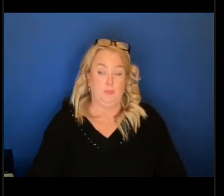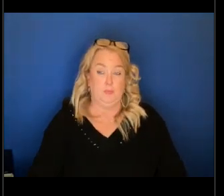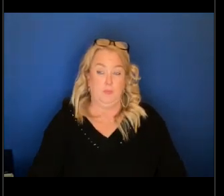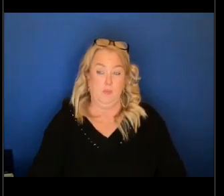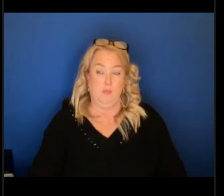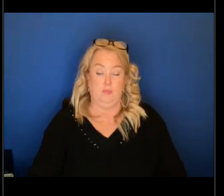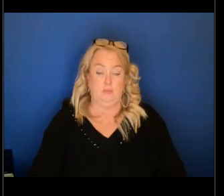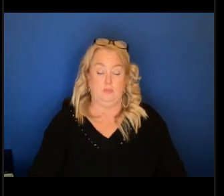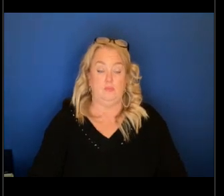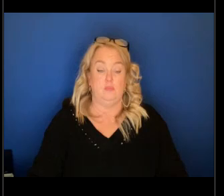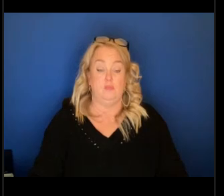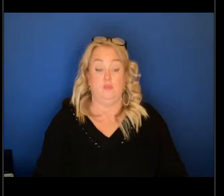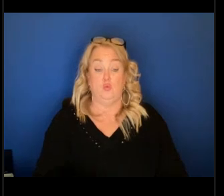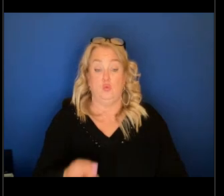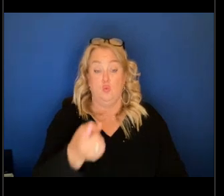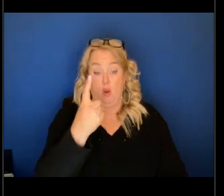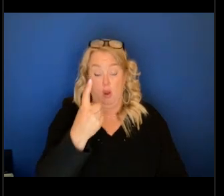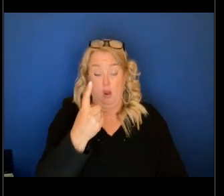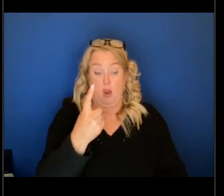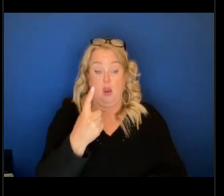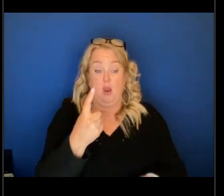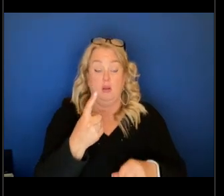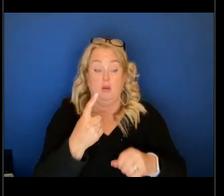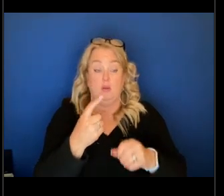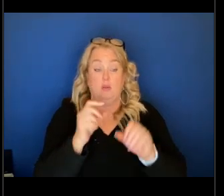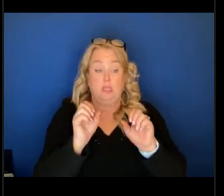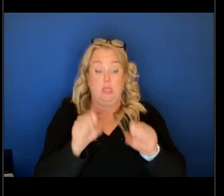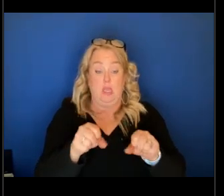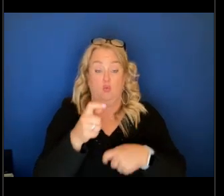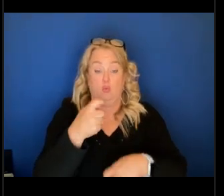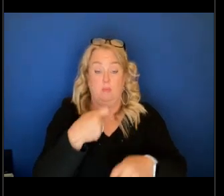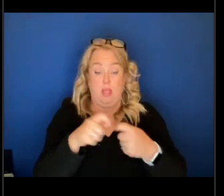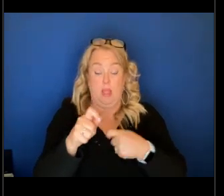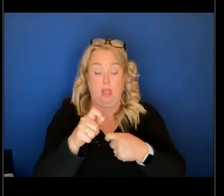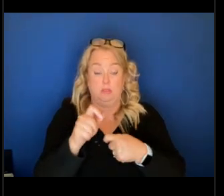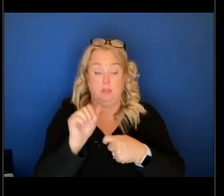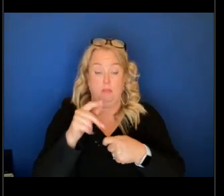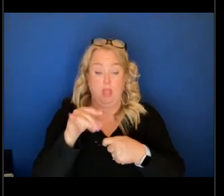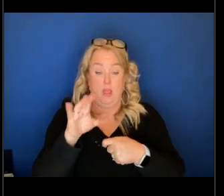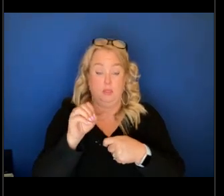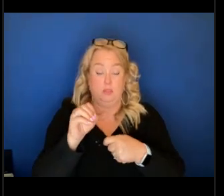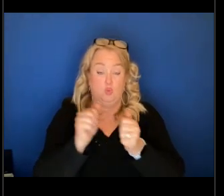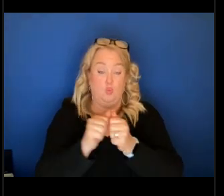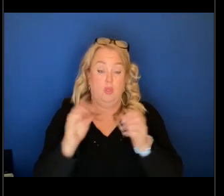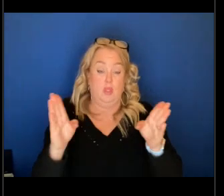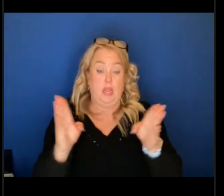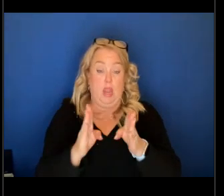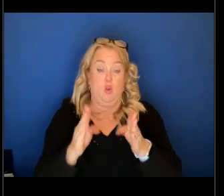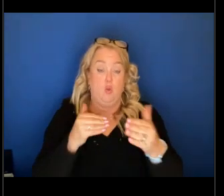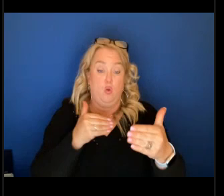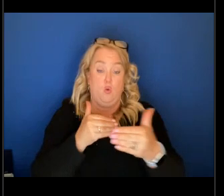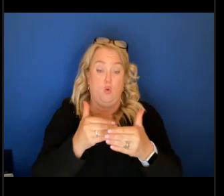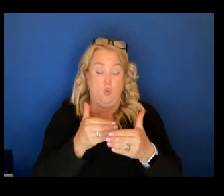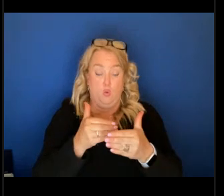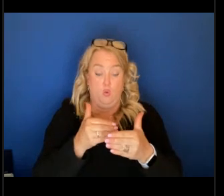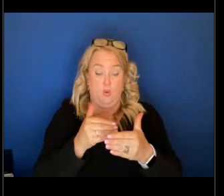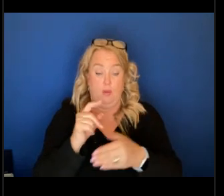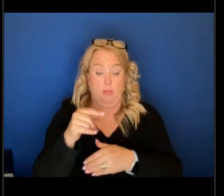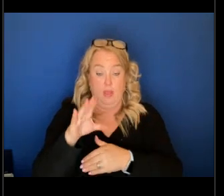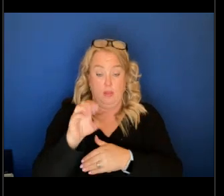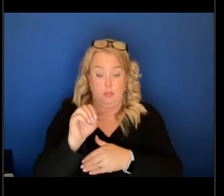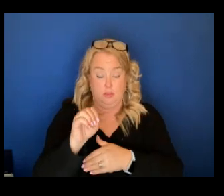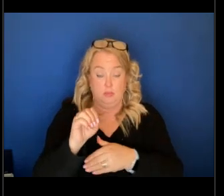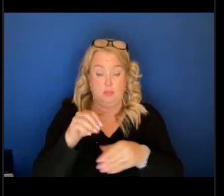One design solution is replacing the appliances with narrower appliances. In a